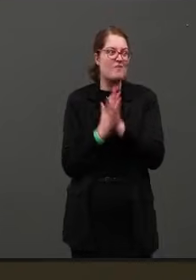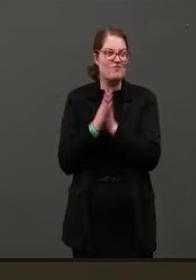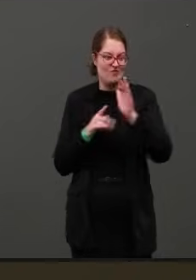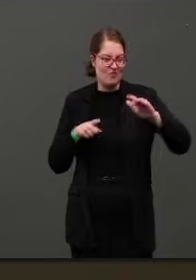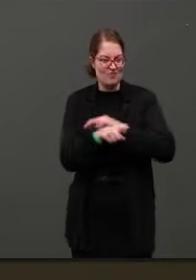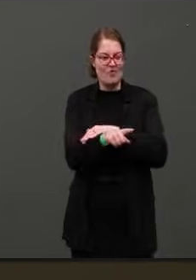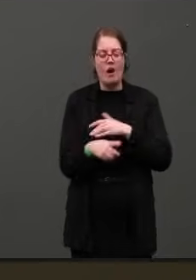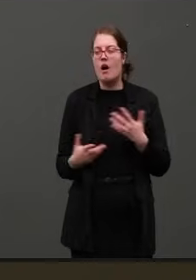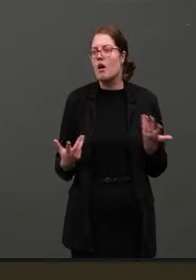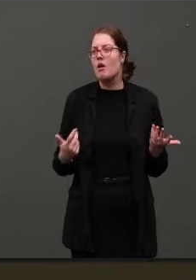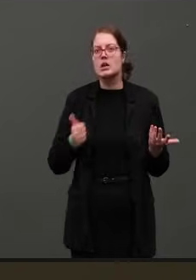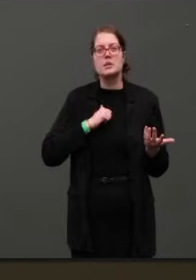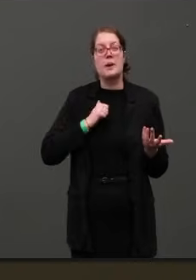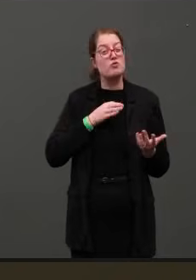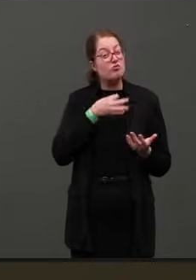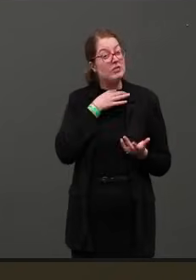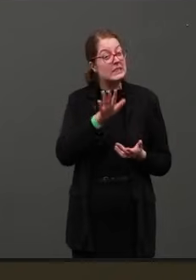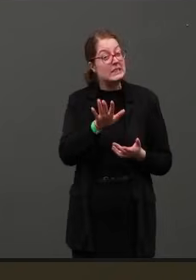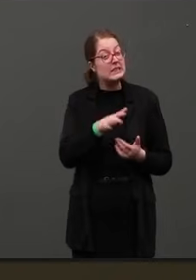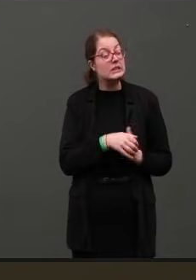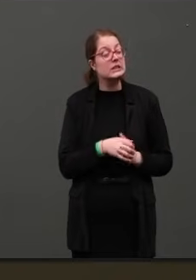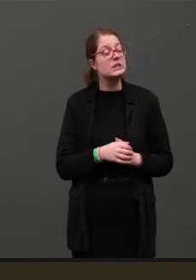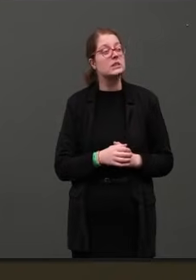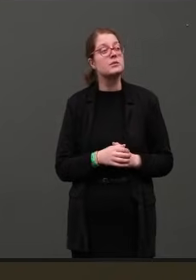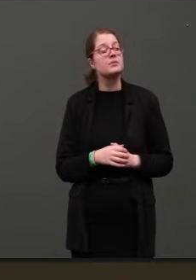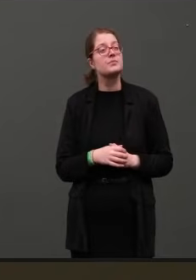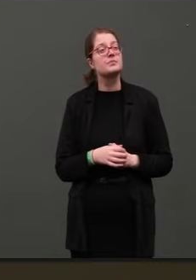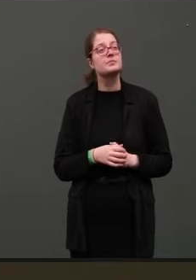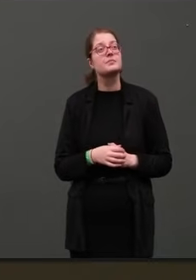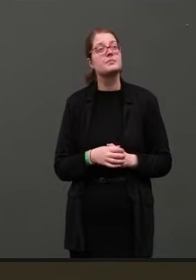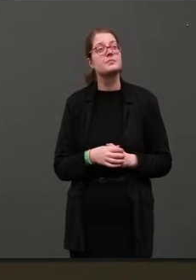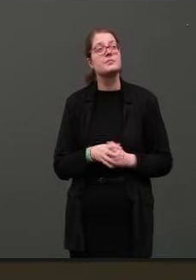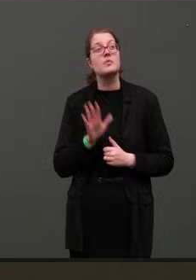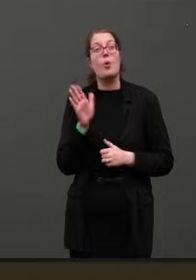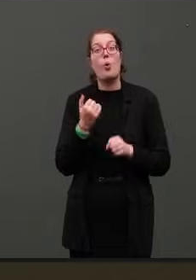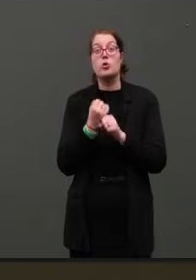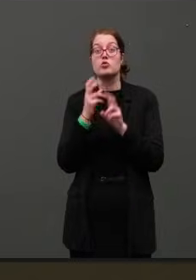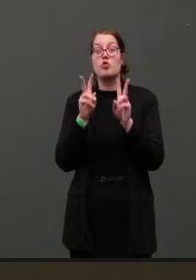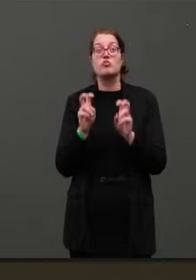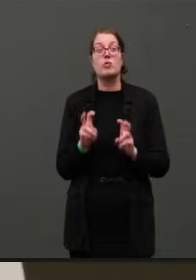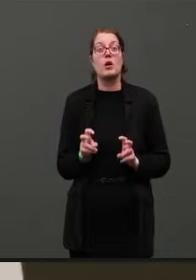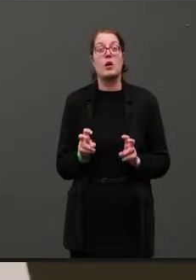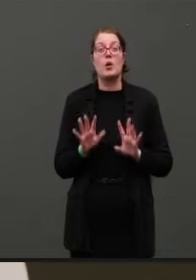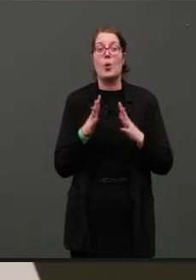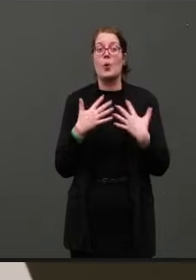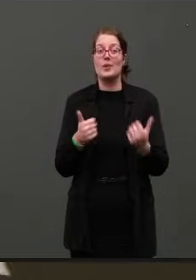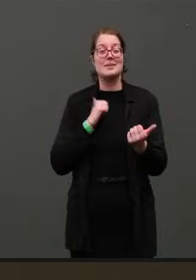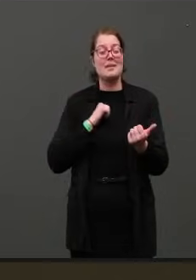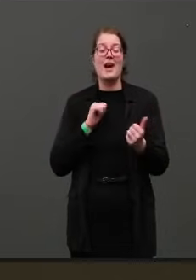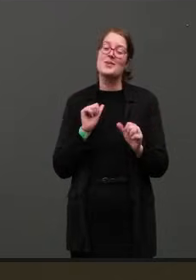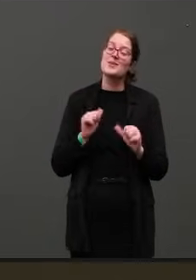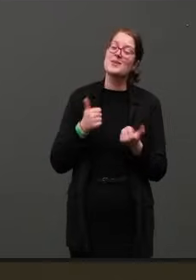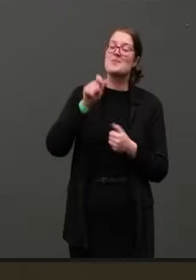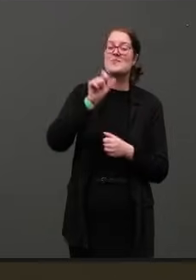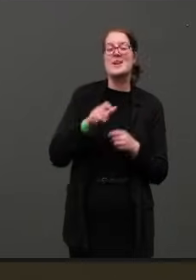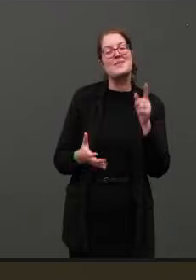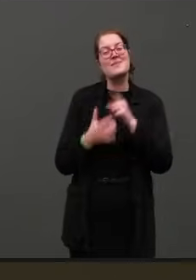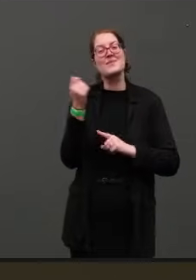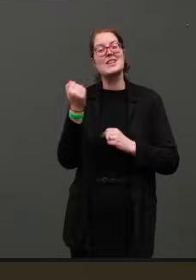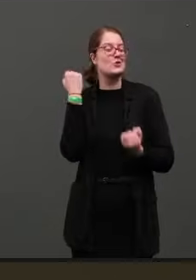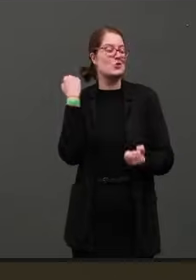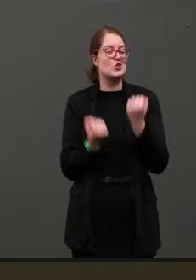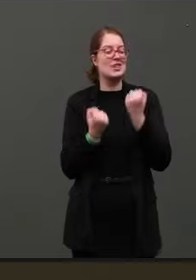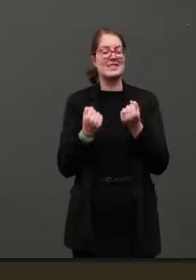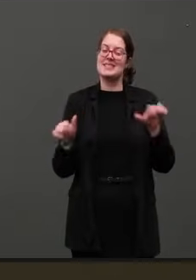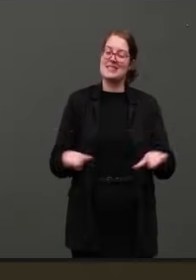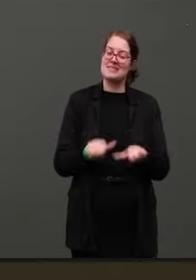that's risky, something like that, because in almost all genres, audiences expect the good guys to win and justice to be done. But